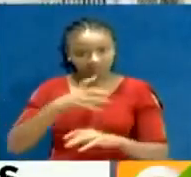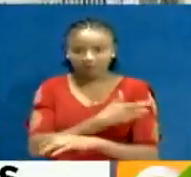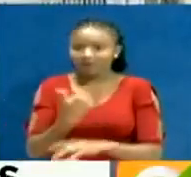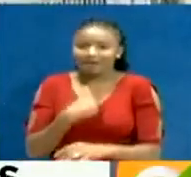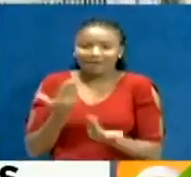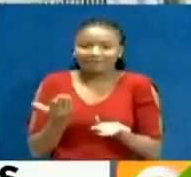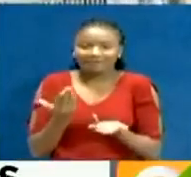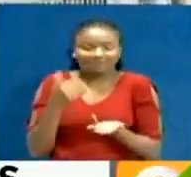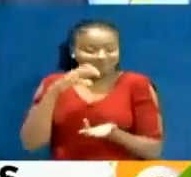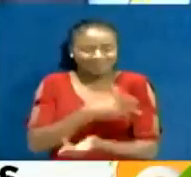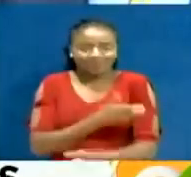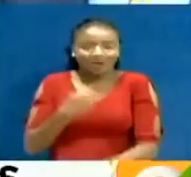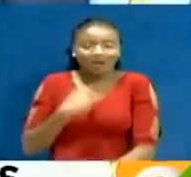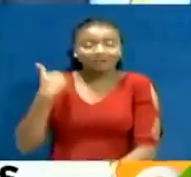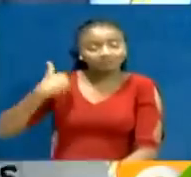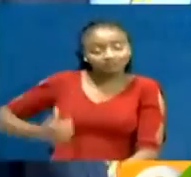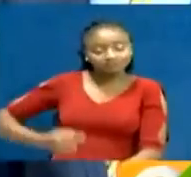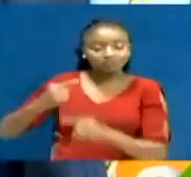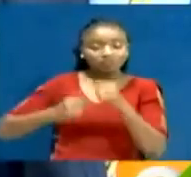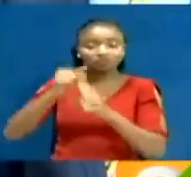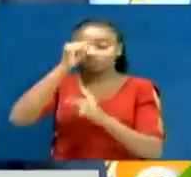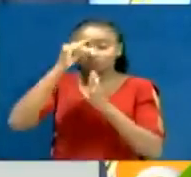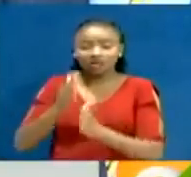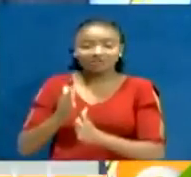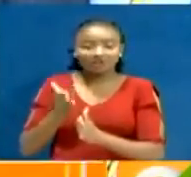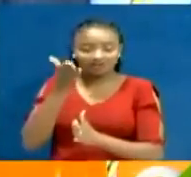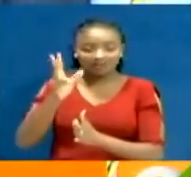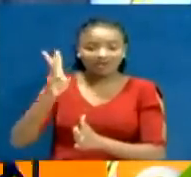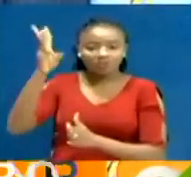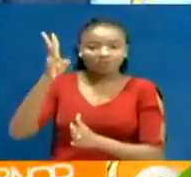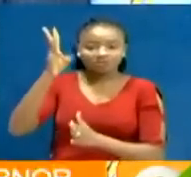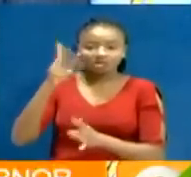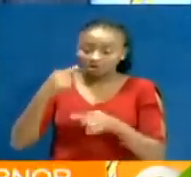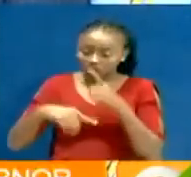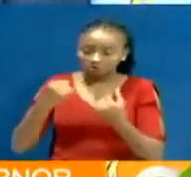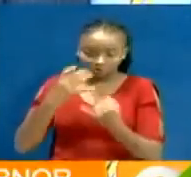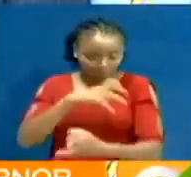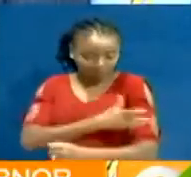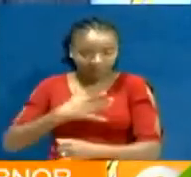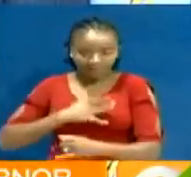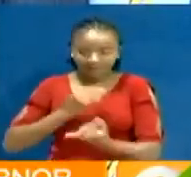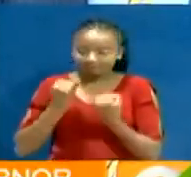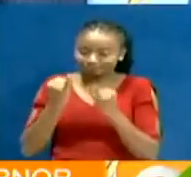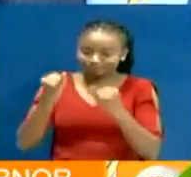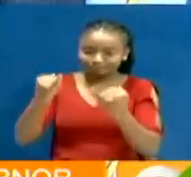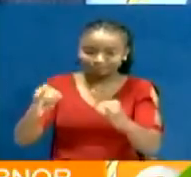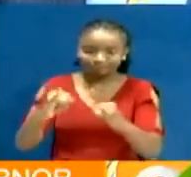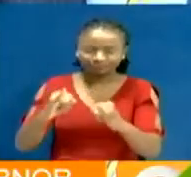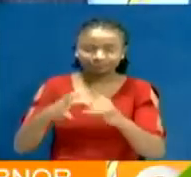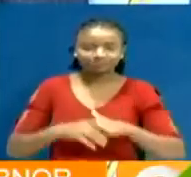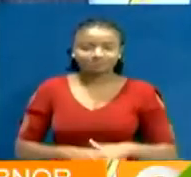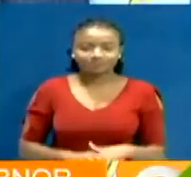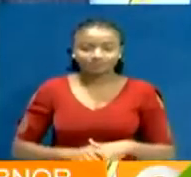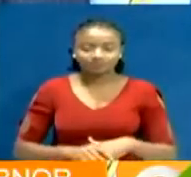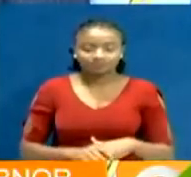of the affairs of the county. I continue to be in office to execute the powers and functions of the governor of